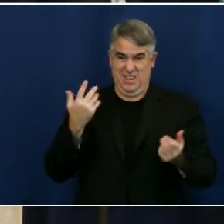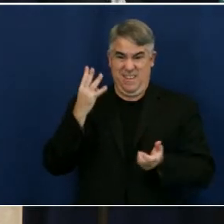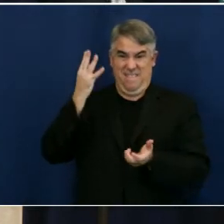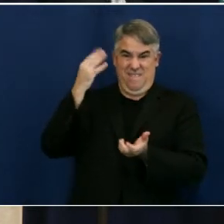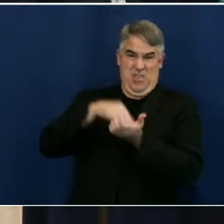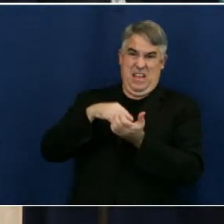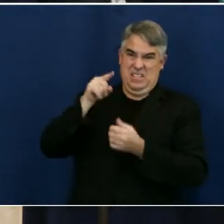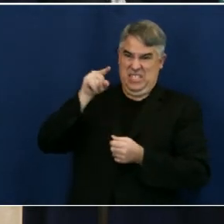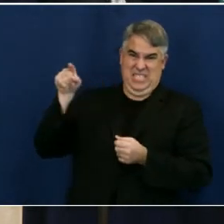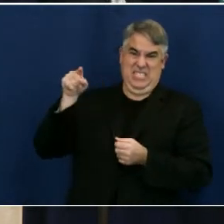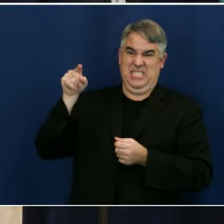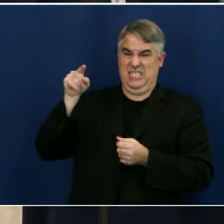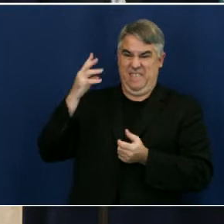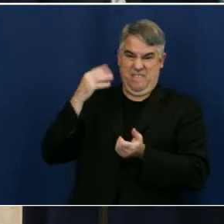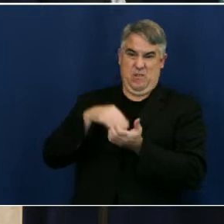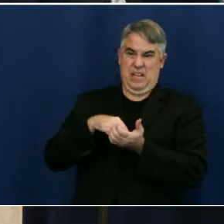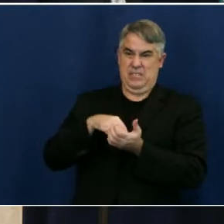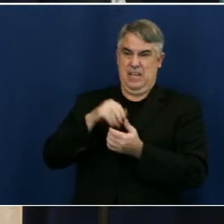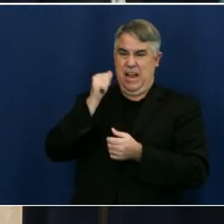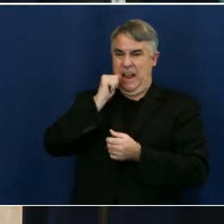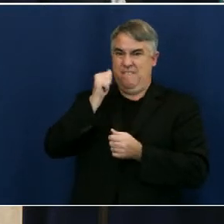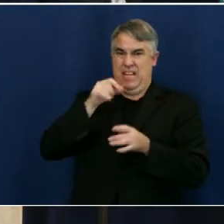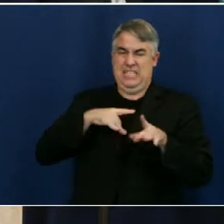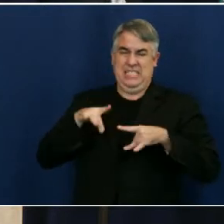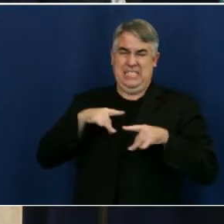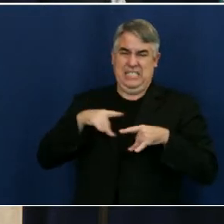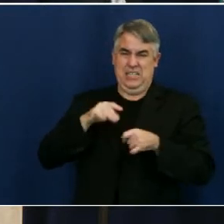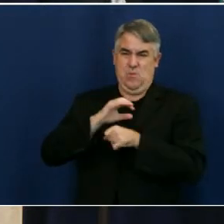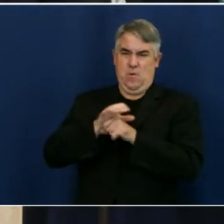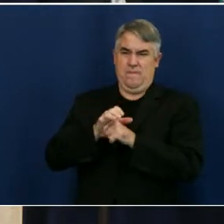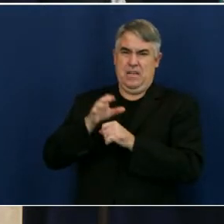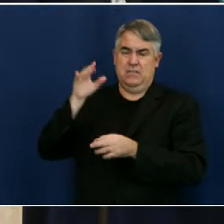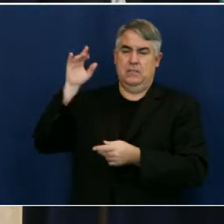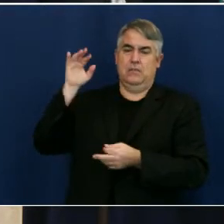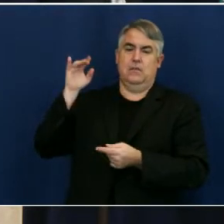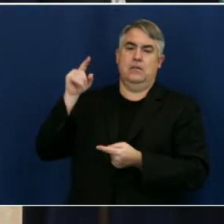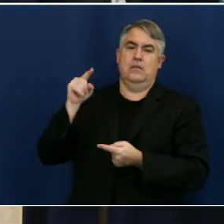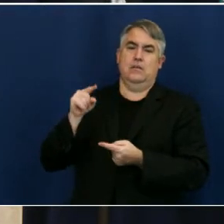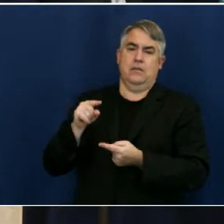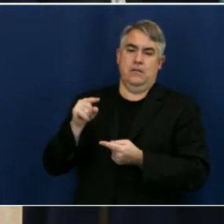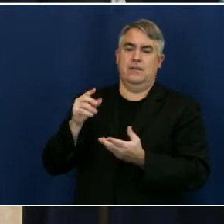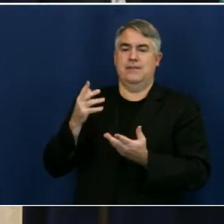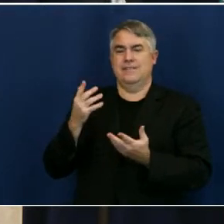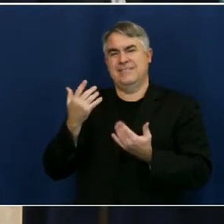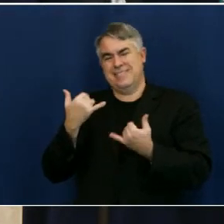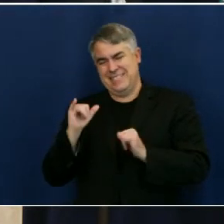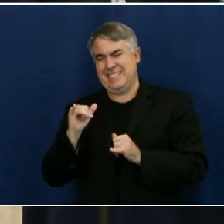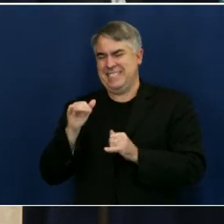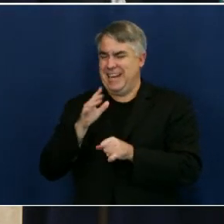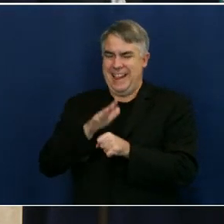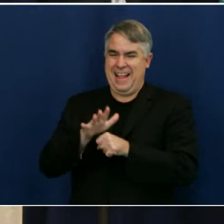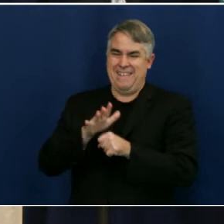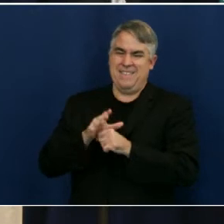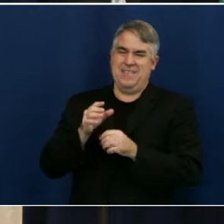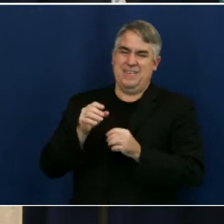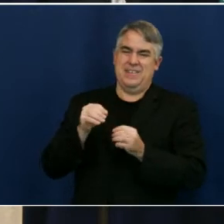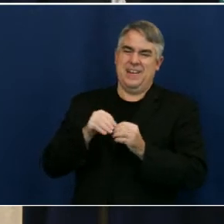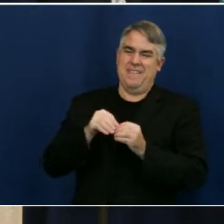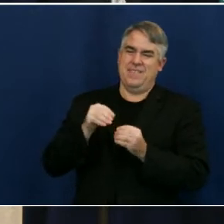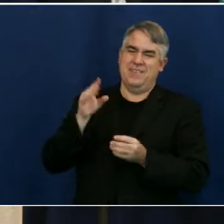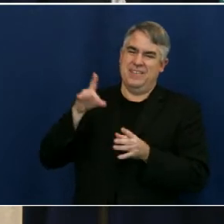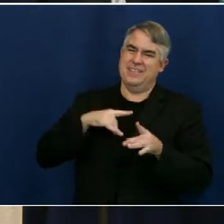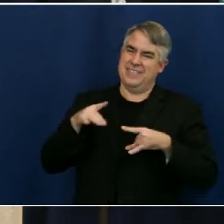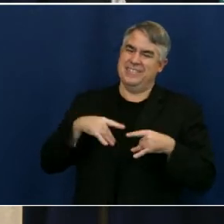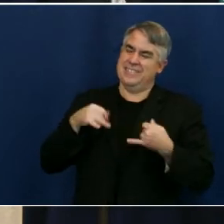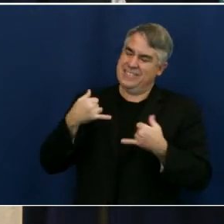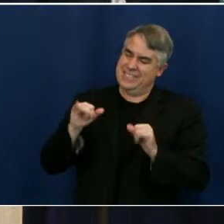4,000 and 3,000 daily number of cases, we are still in the thousands, and that's, you know, we really don't